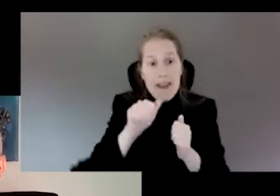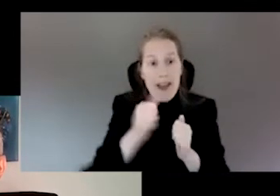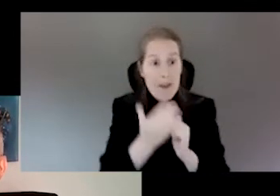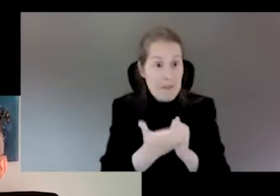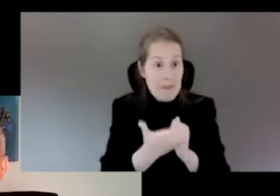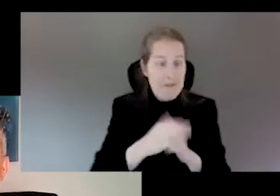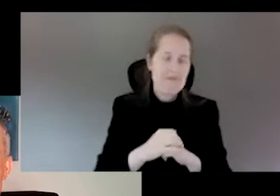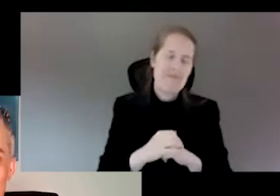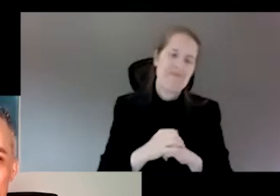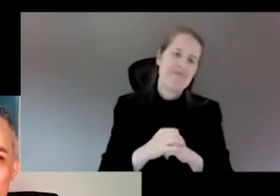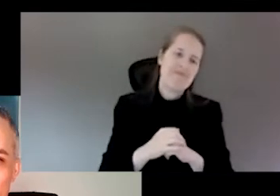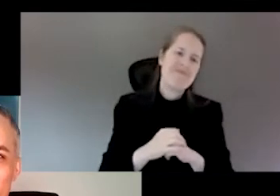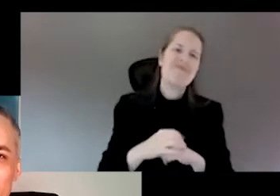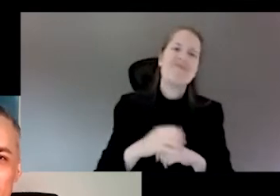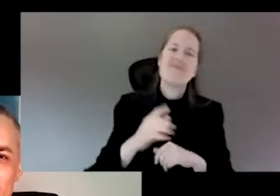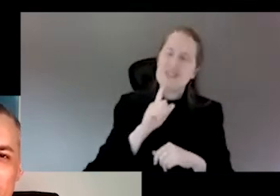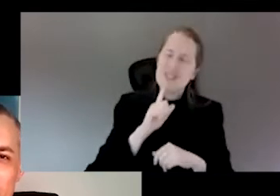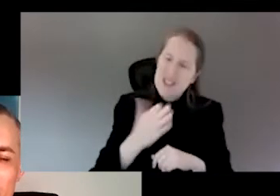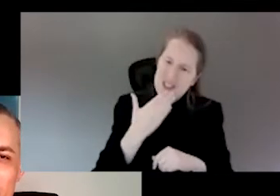Yeah, thank you.